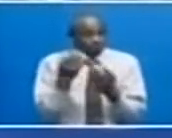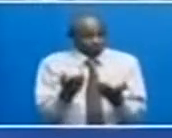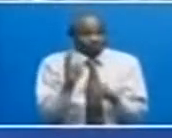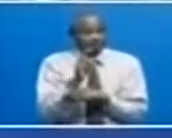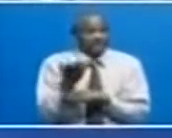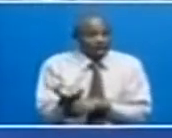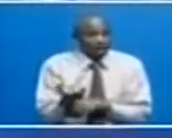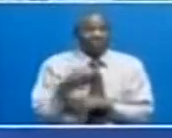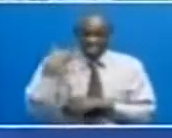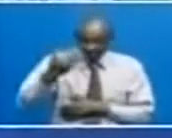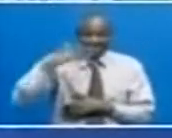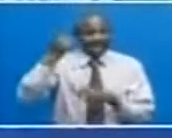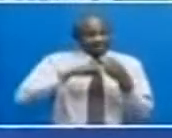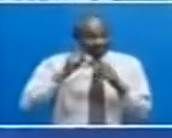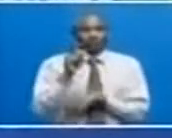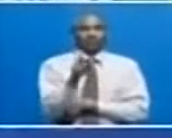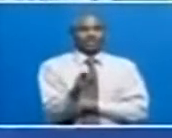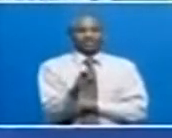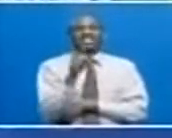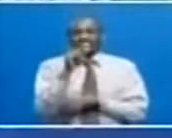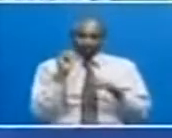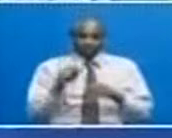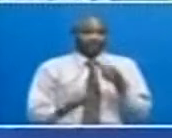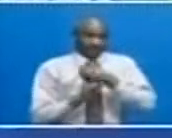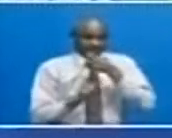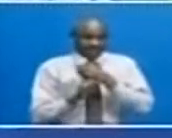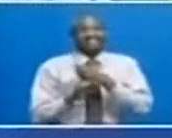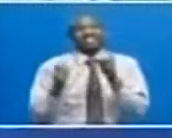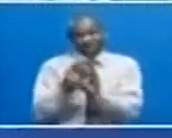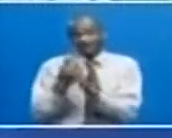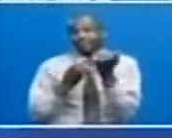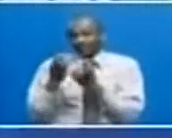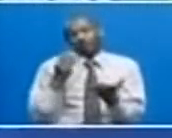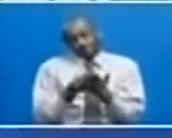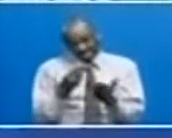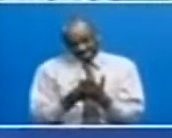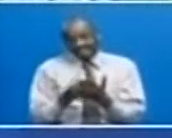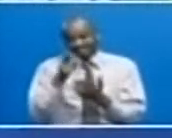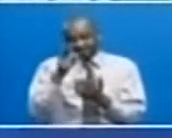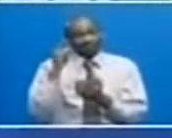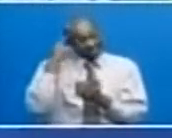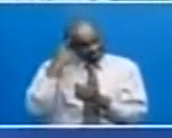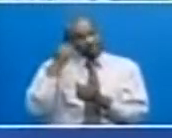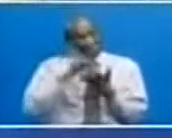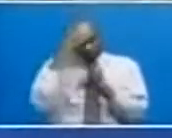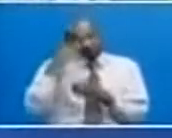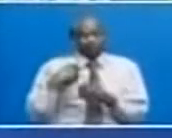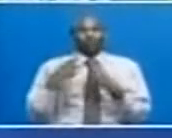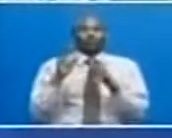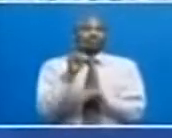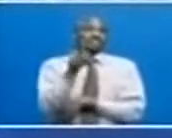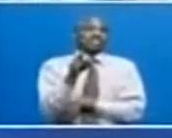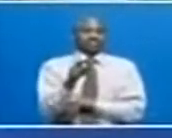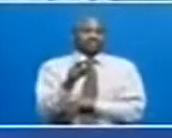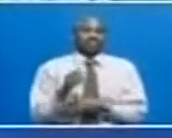your day-to-day activities can actually support your banking transaction activities. That is what I attribute the success for what